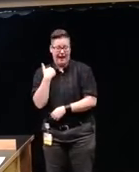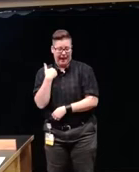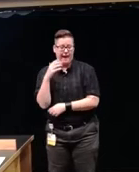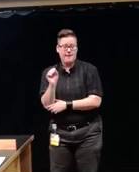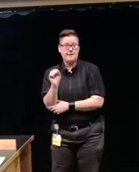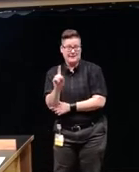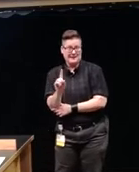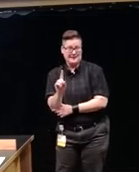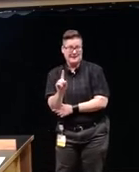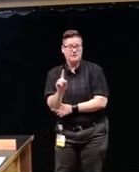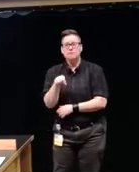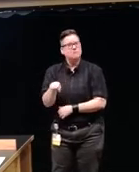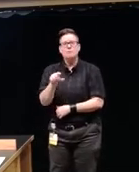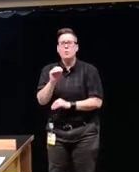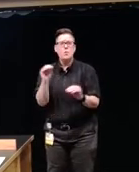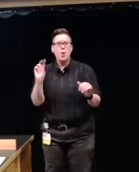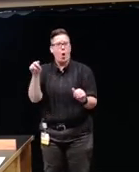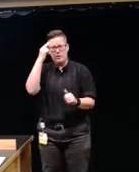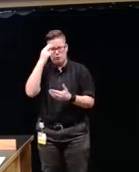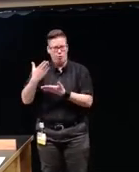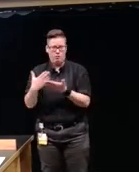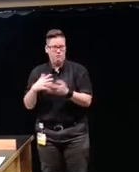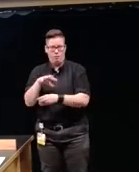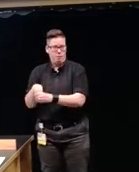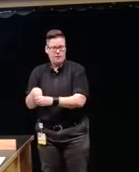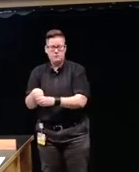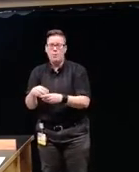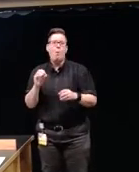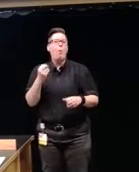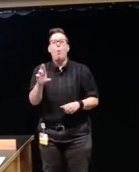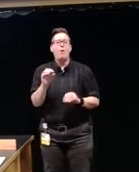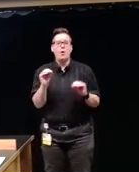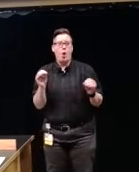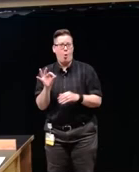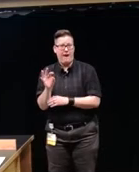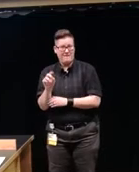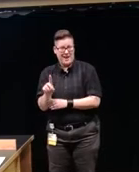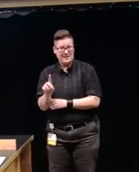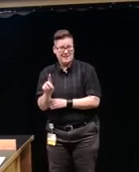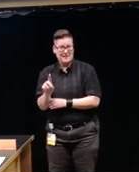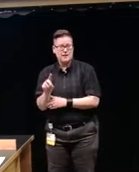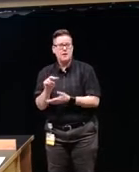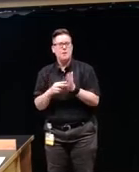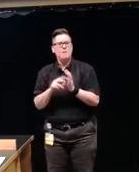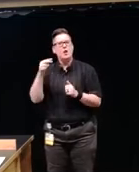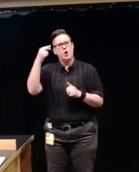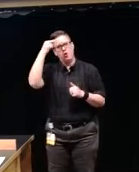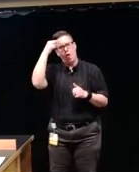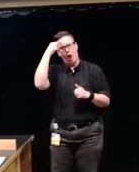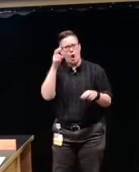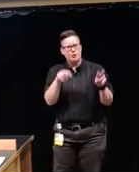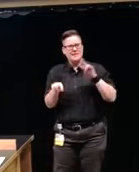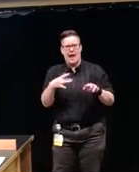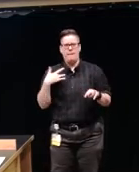disorder does not have a neurologic comorbidity or does not have FND, their neurologic examination is